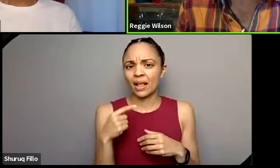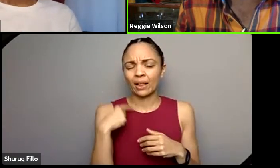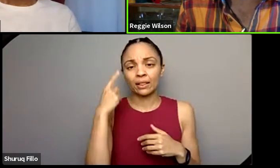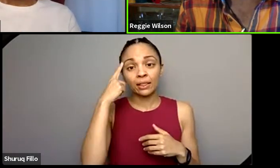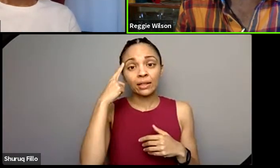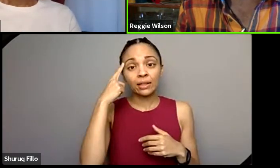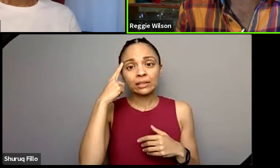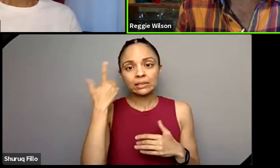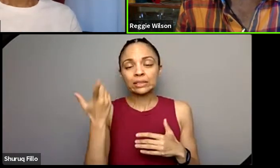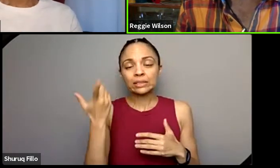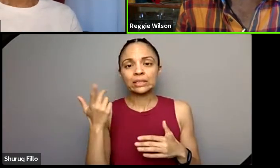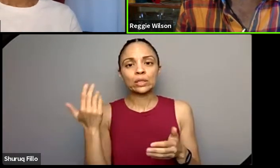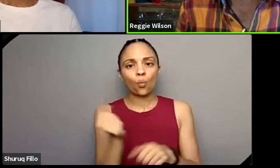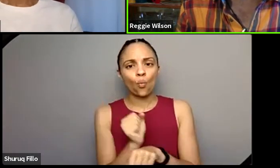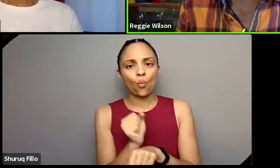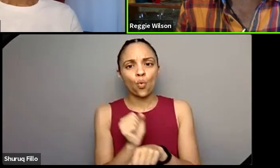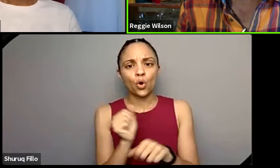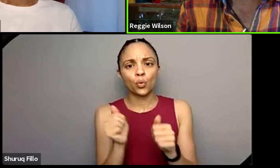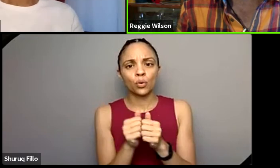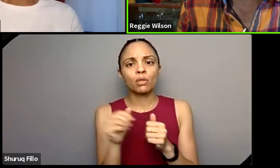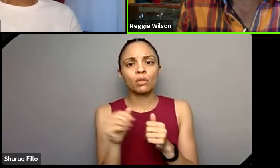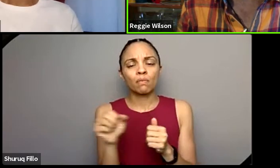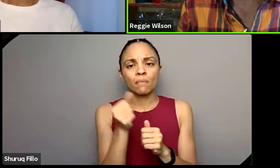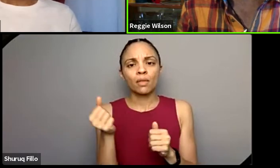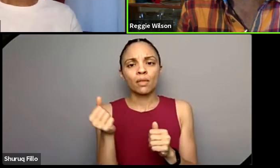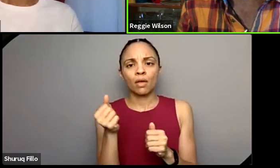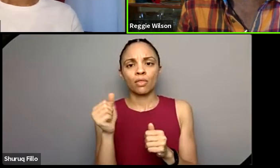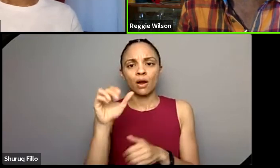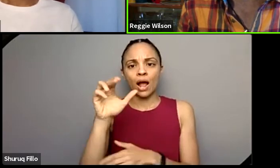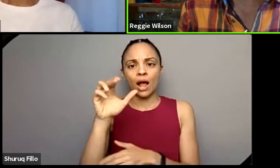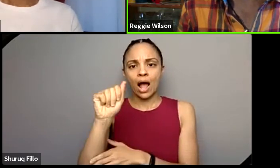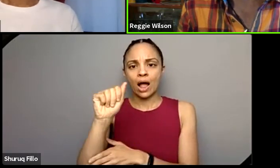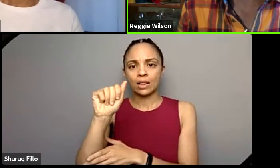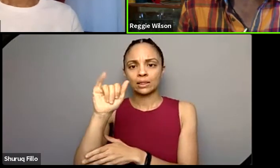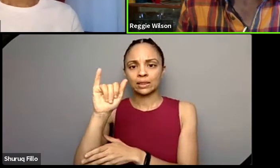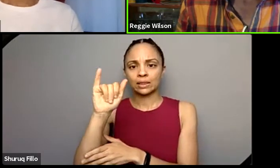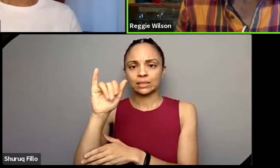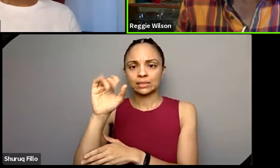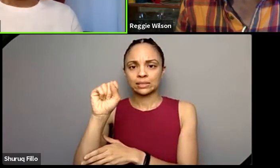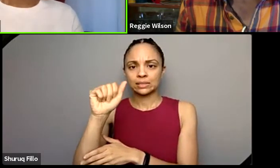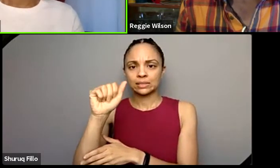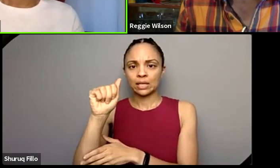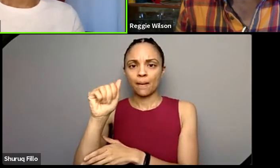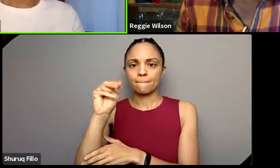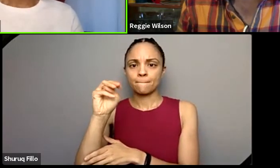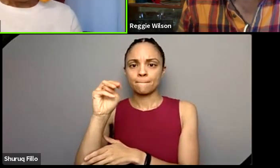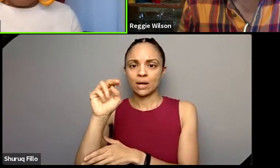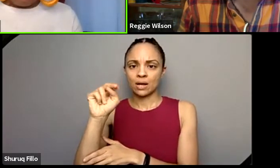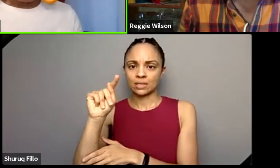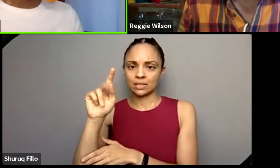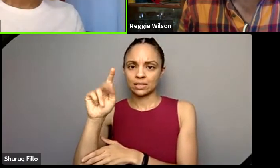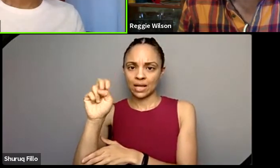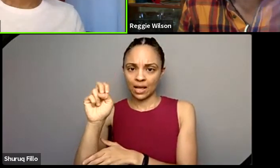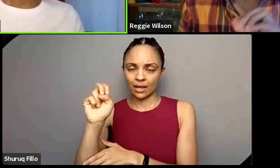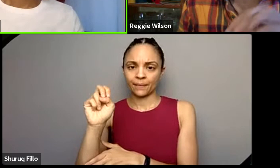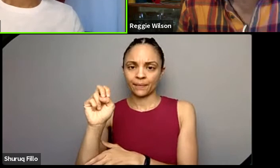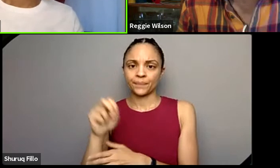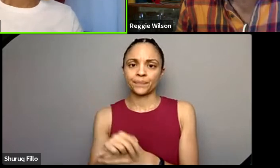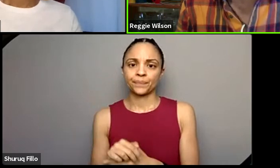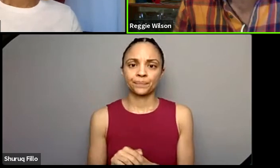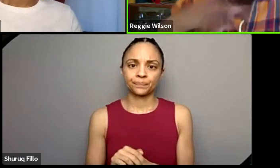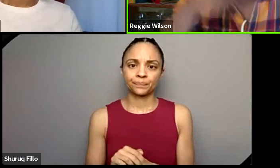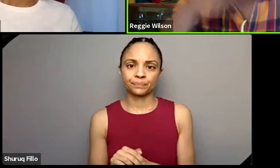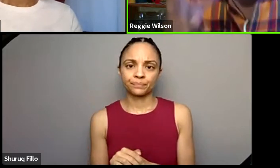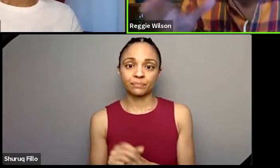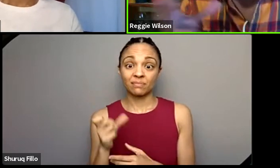he worked with Elisa Monte or Ronald K. Brown. I think it was Elisa Monte first. And then Ron. And then, so he got